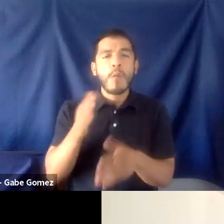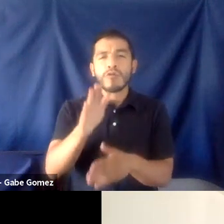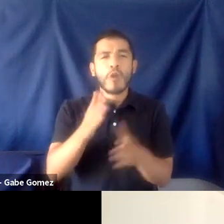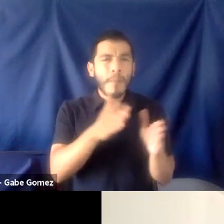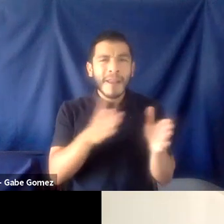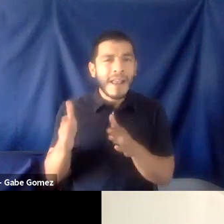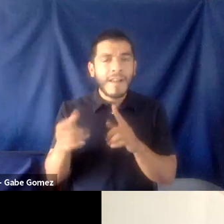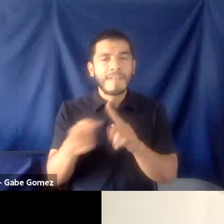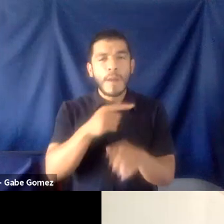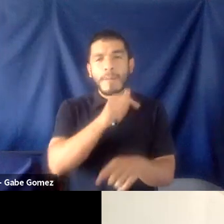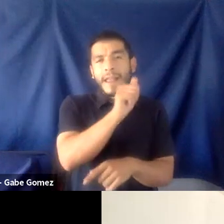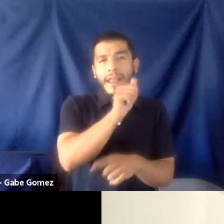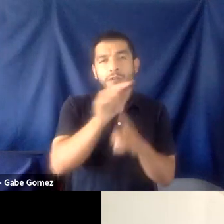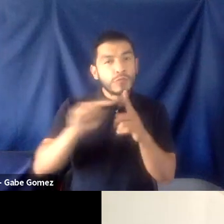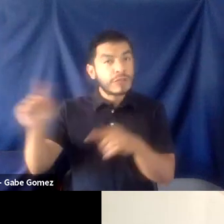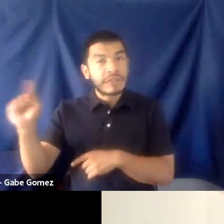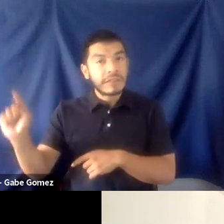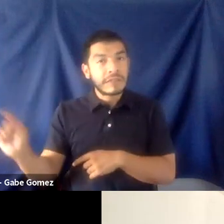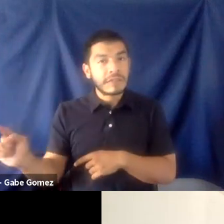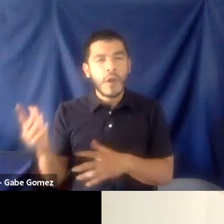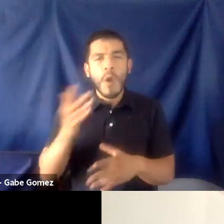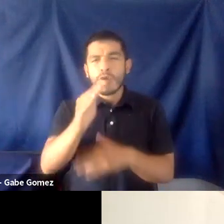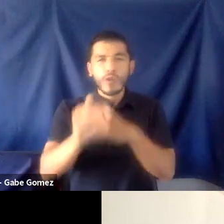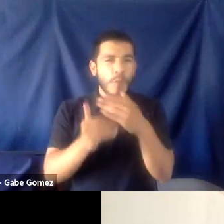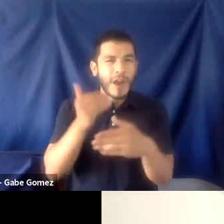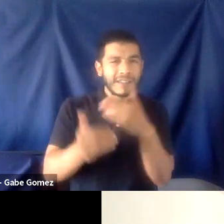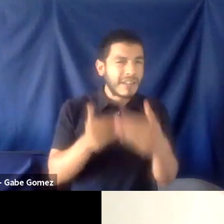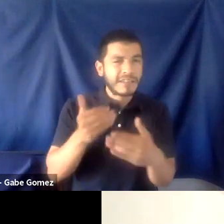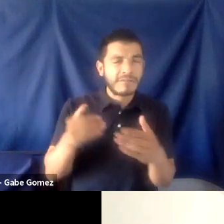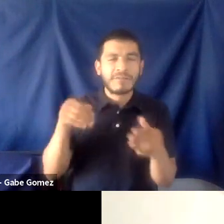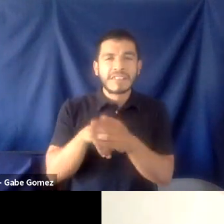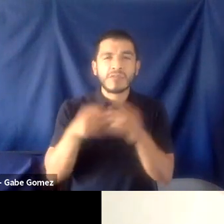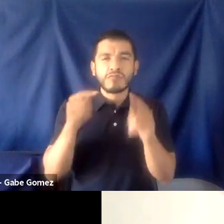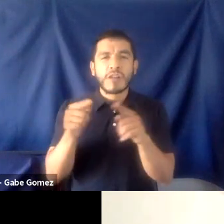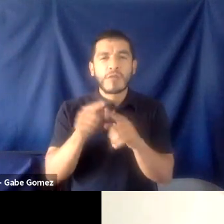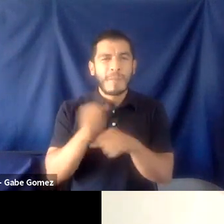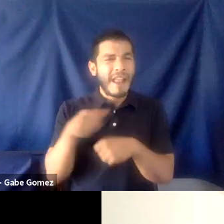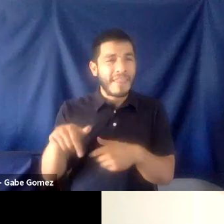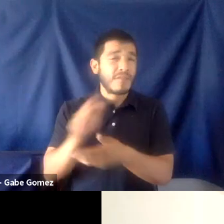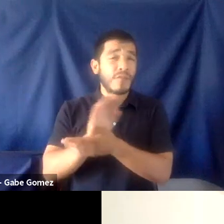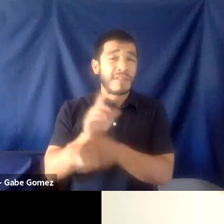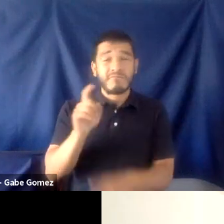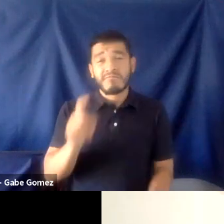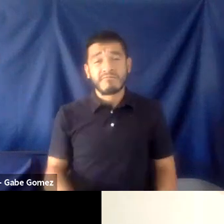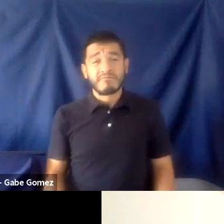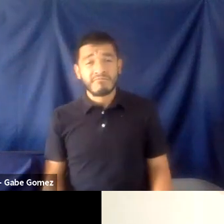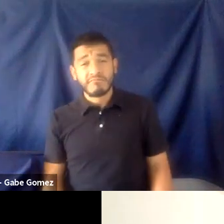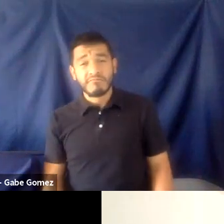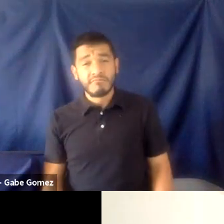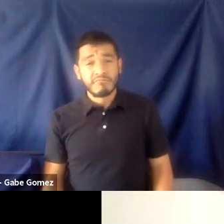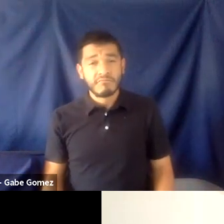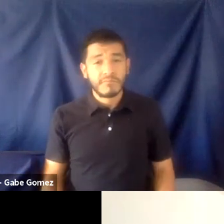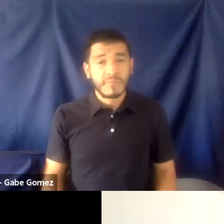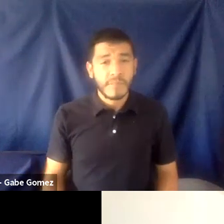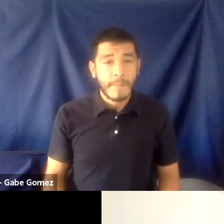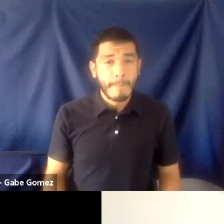going from A to Z? What was your process in trying to make this film? It's really interesting